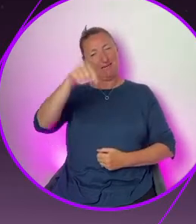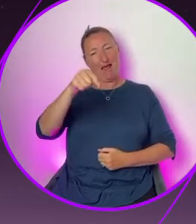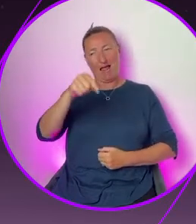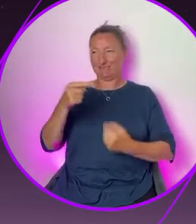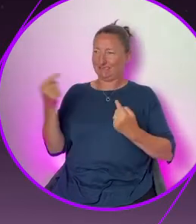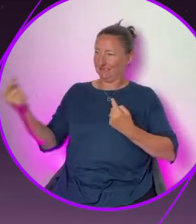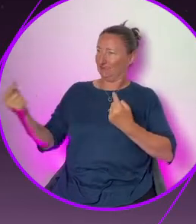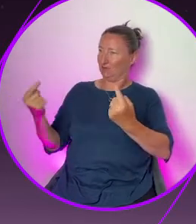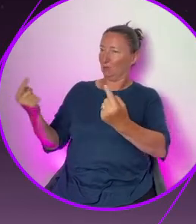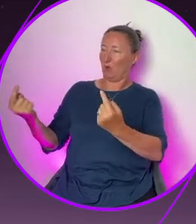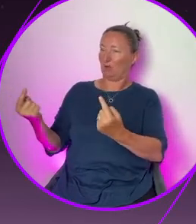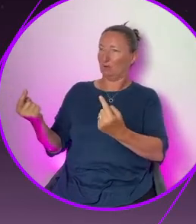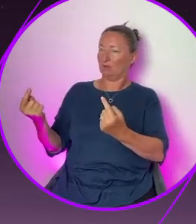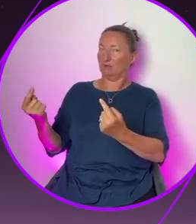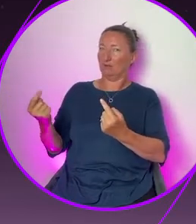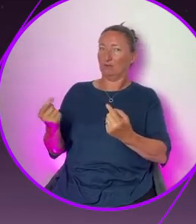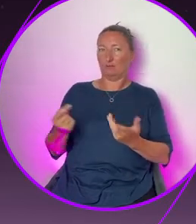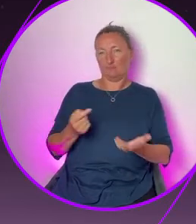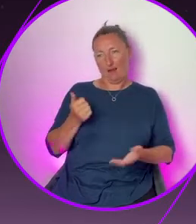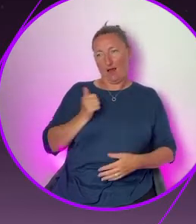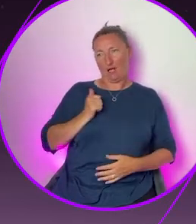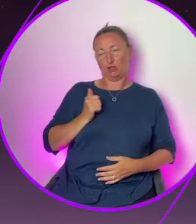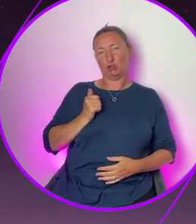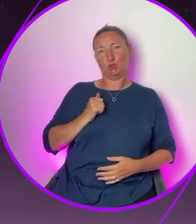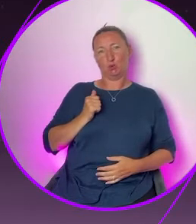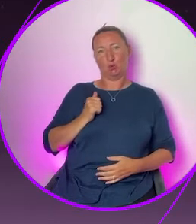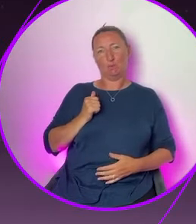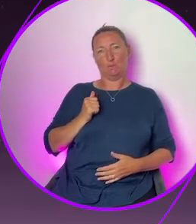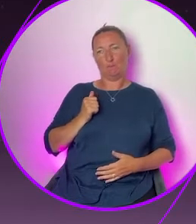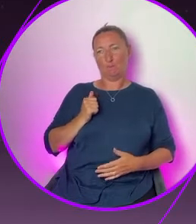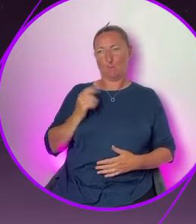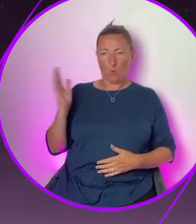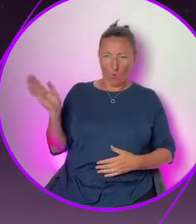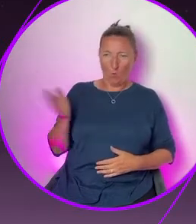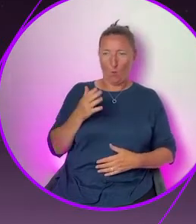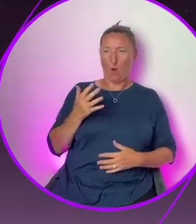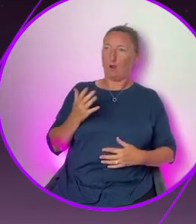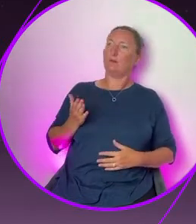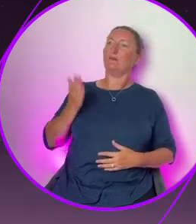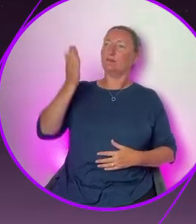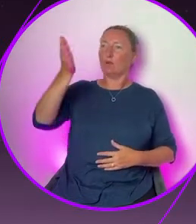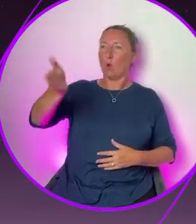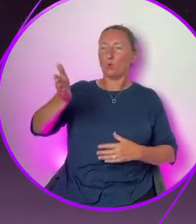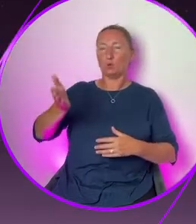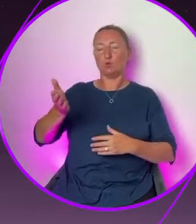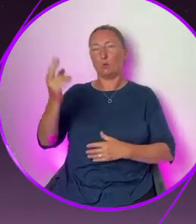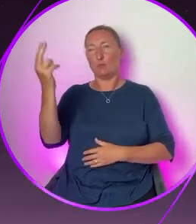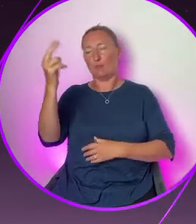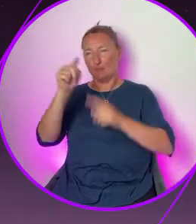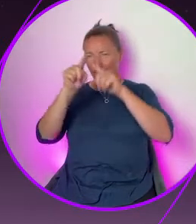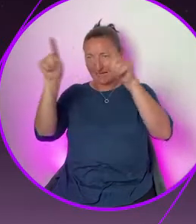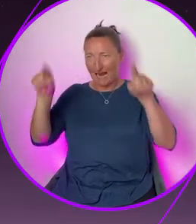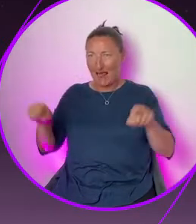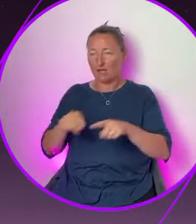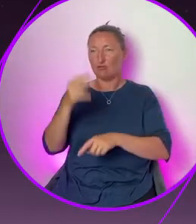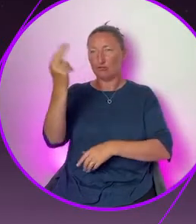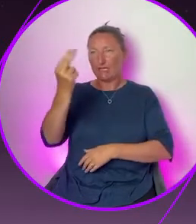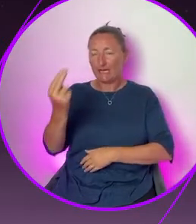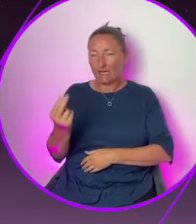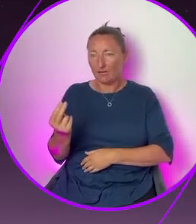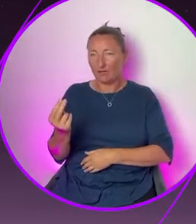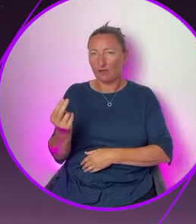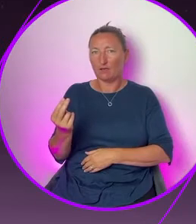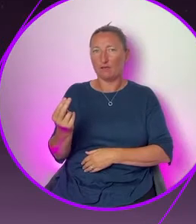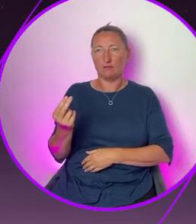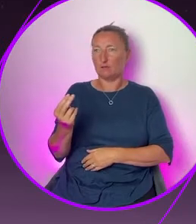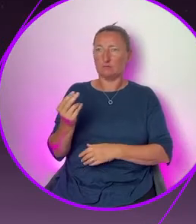users are the ones that enter the gallery space rather than the artists themselves or other communities that any given organisation serves as a result